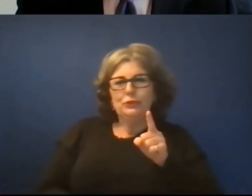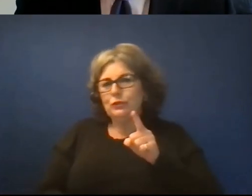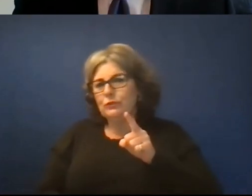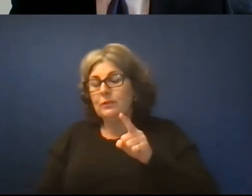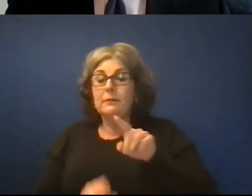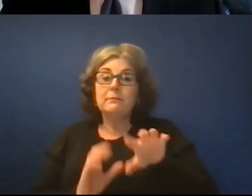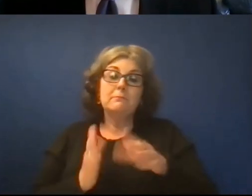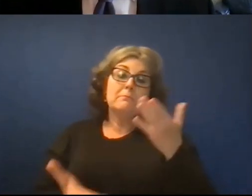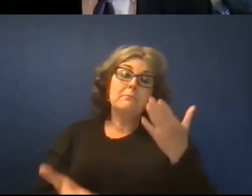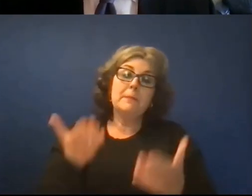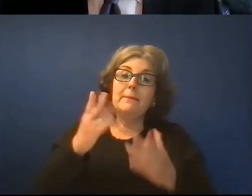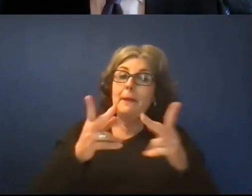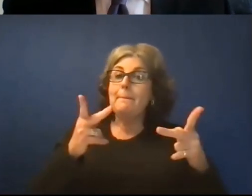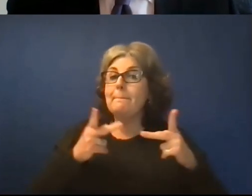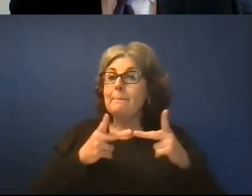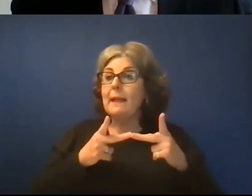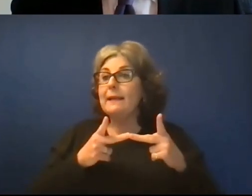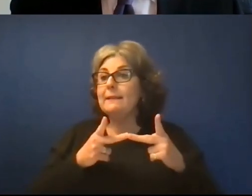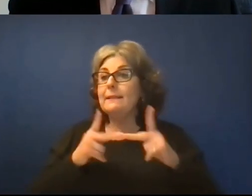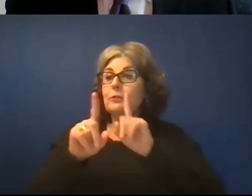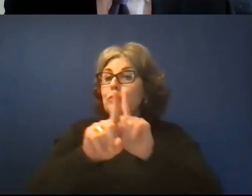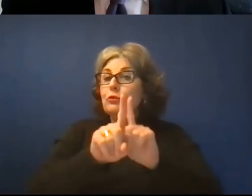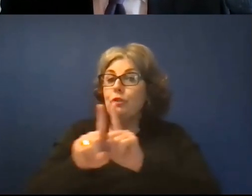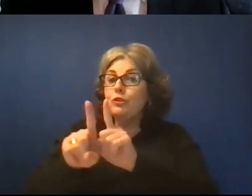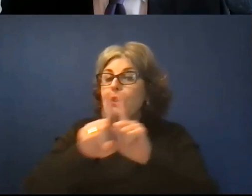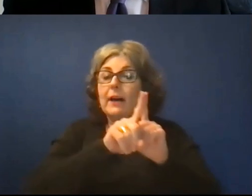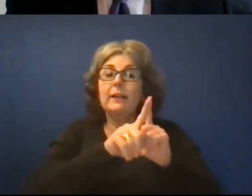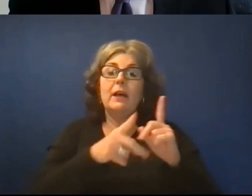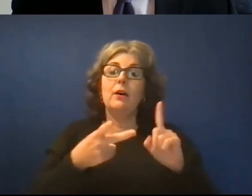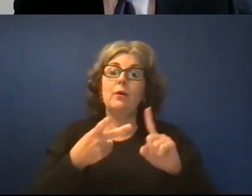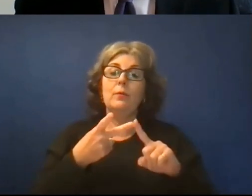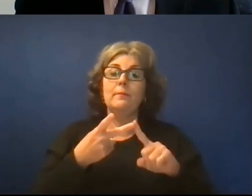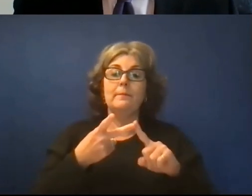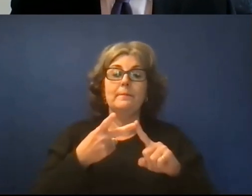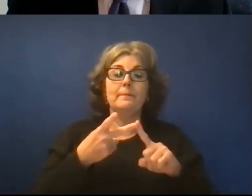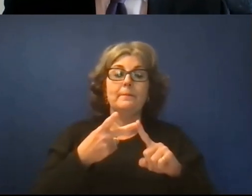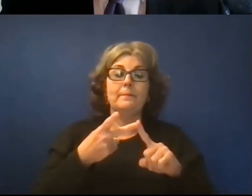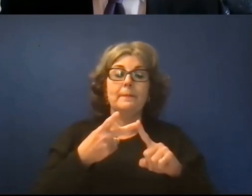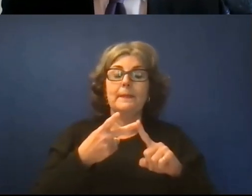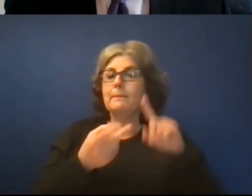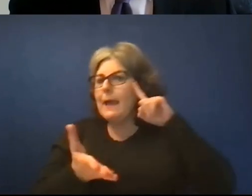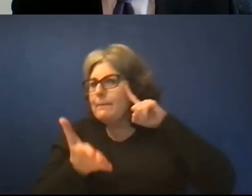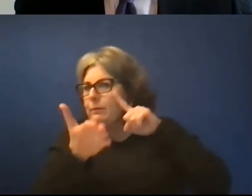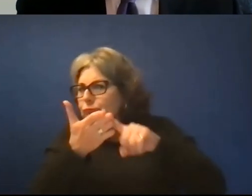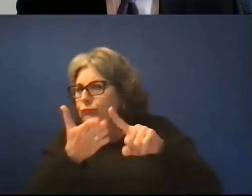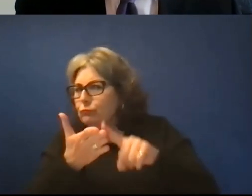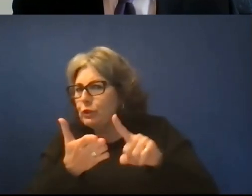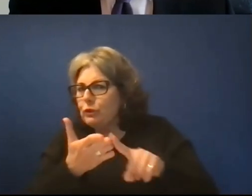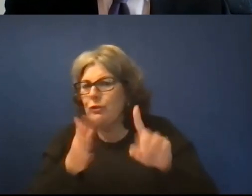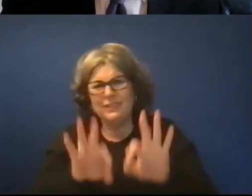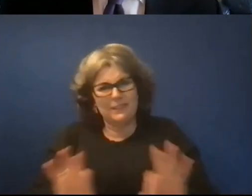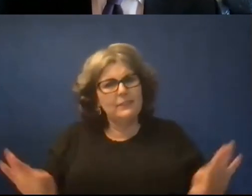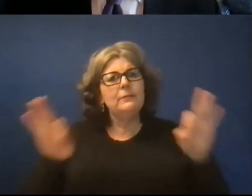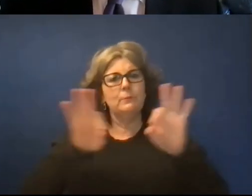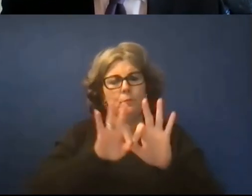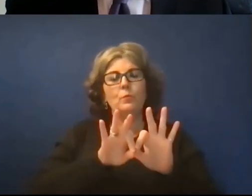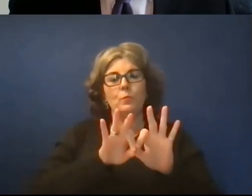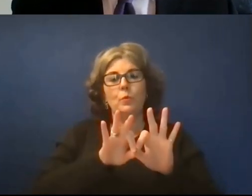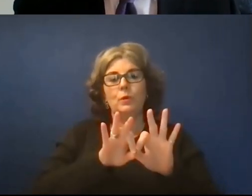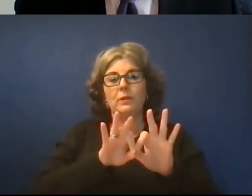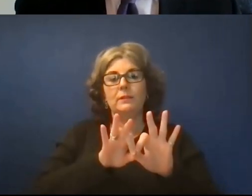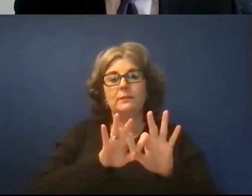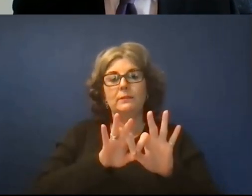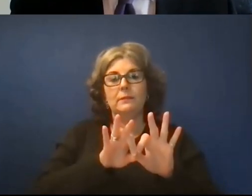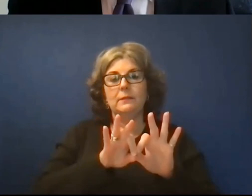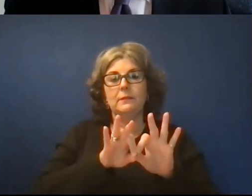finding places that you can shadow, like Nurse Tinner was saying, doing your research is hugely important. Like I